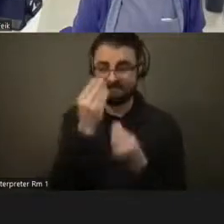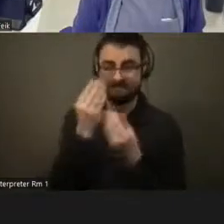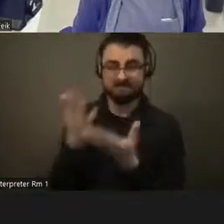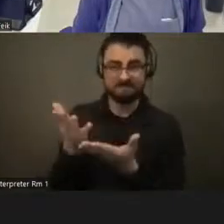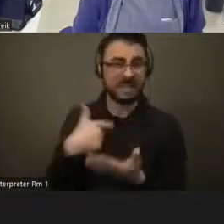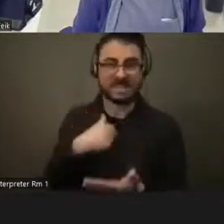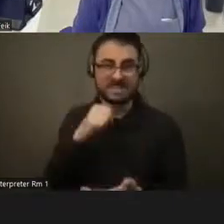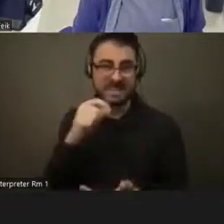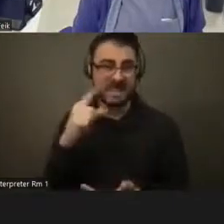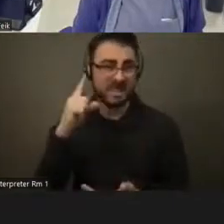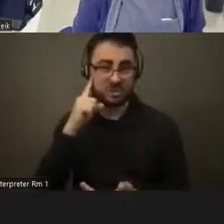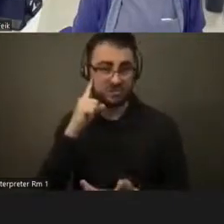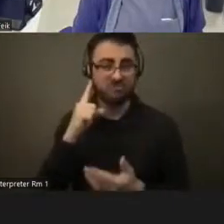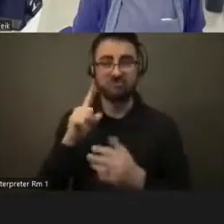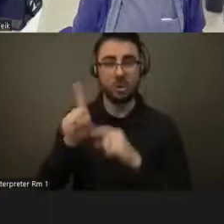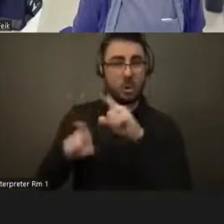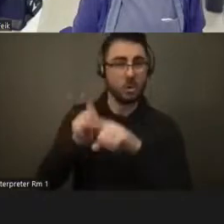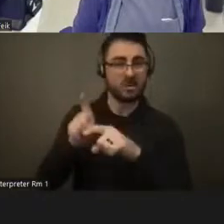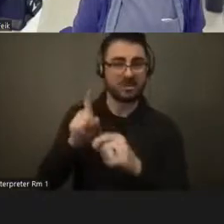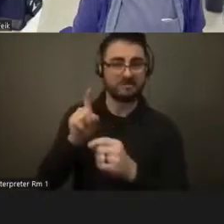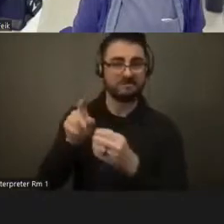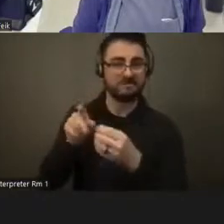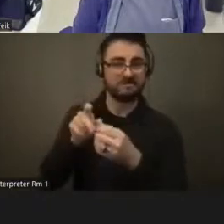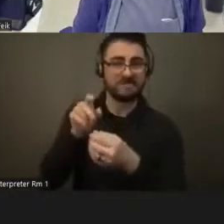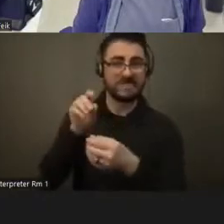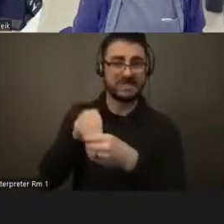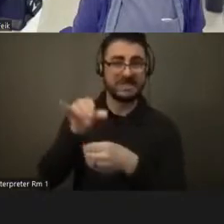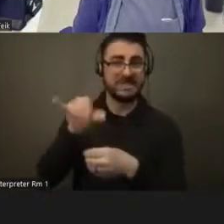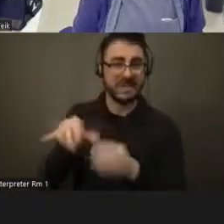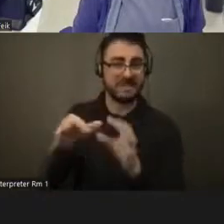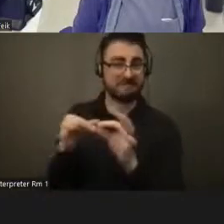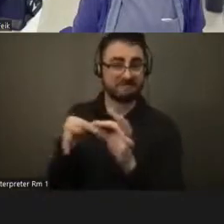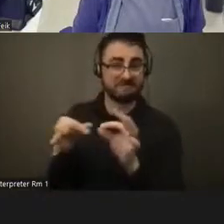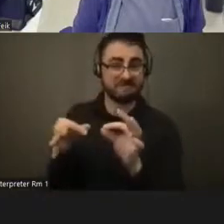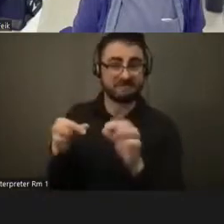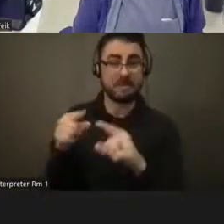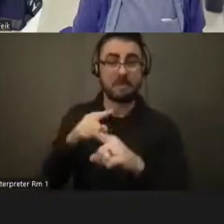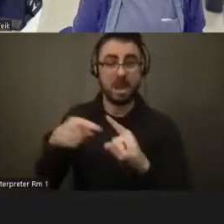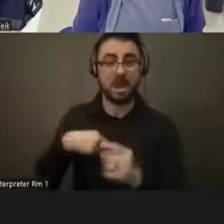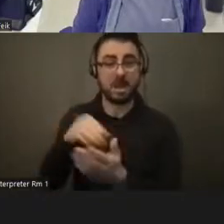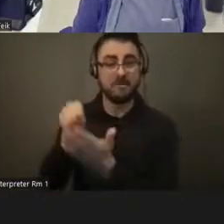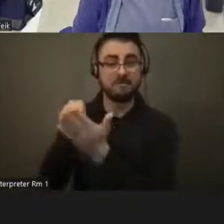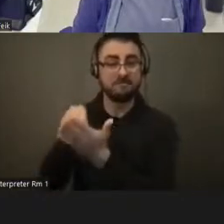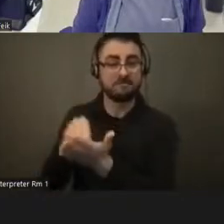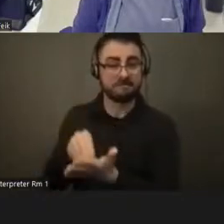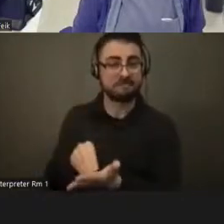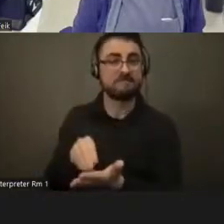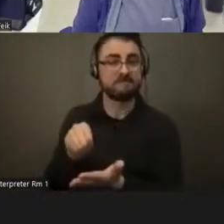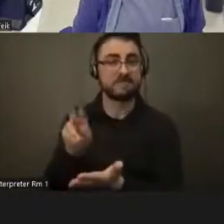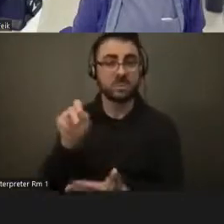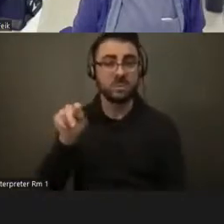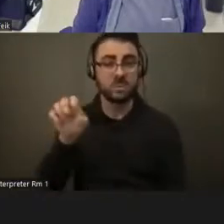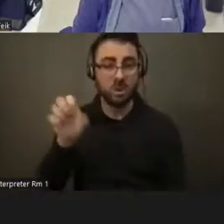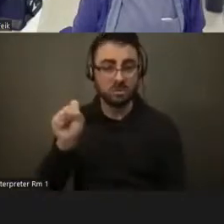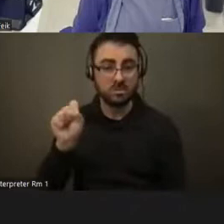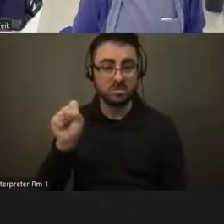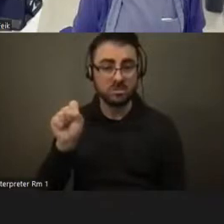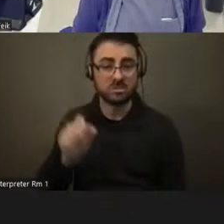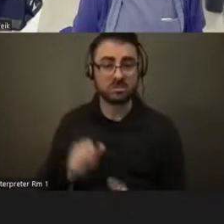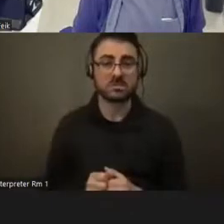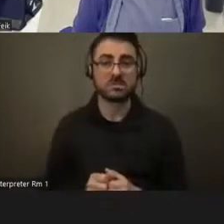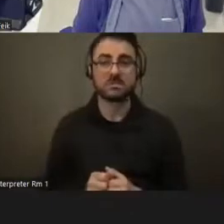on it, but I did not hear one. So we are going to move on to Rachel Schultz.